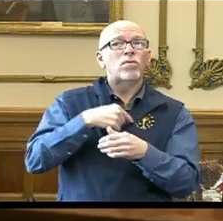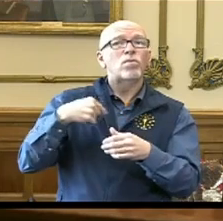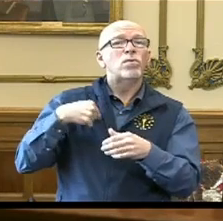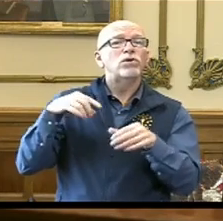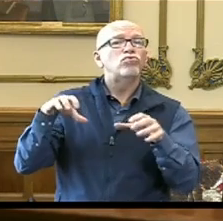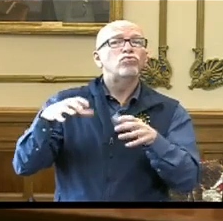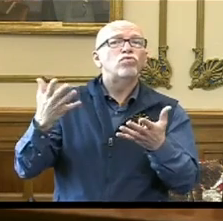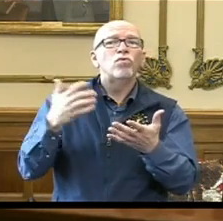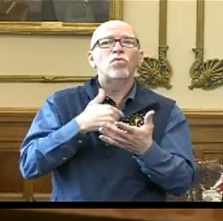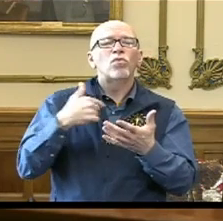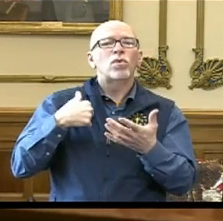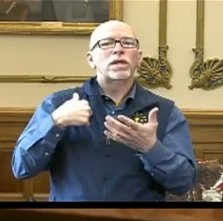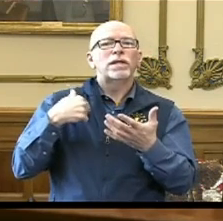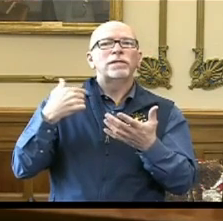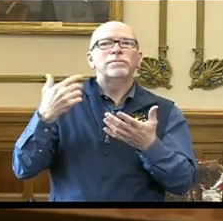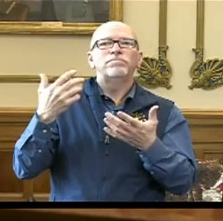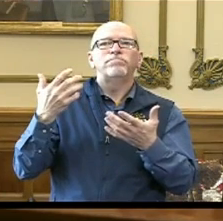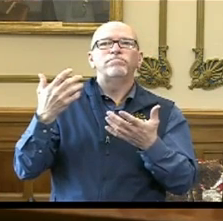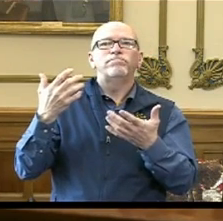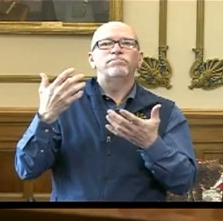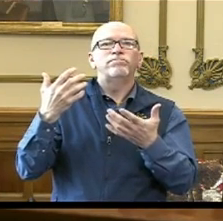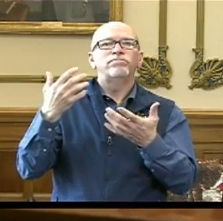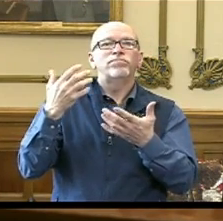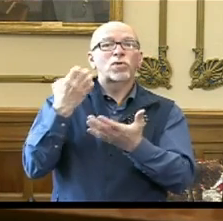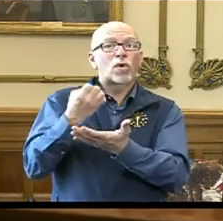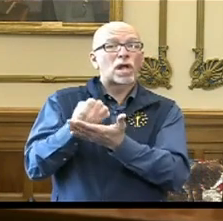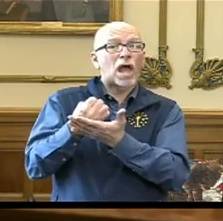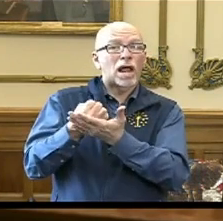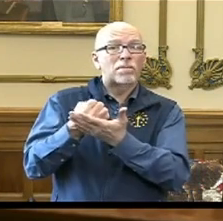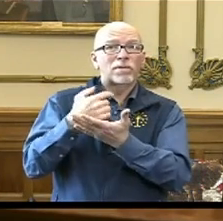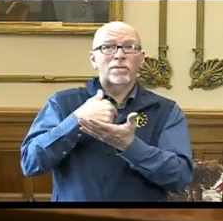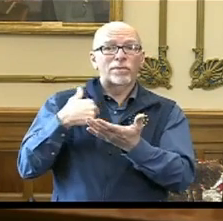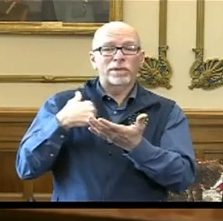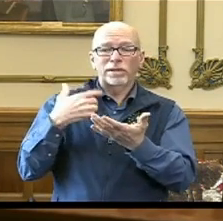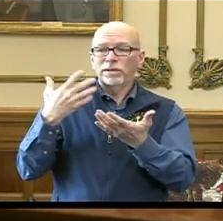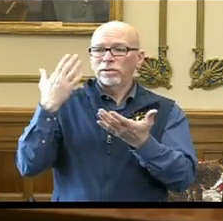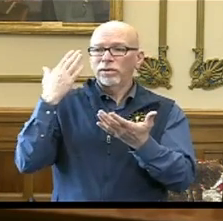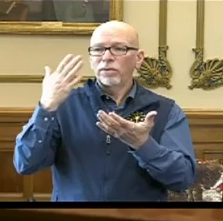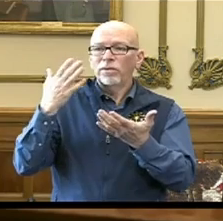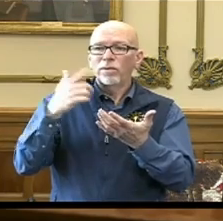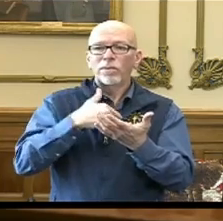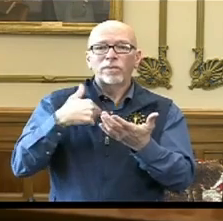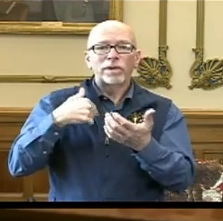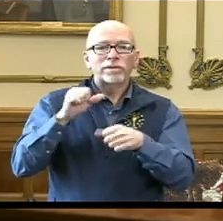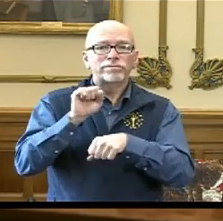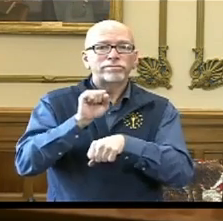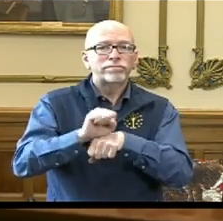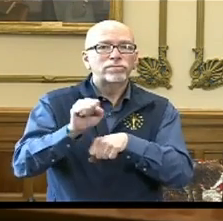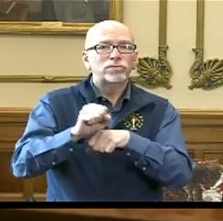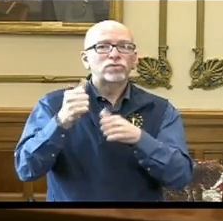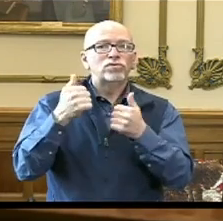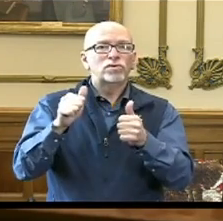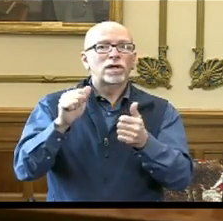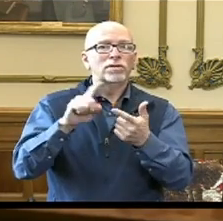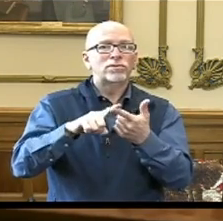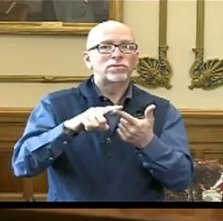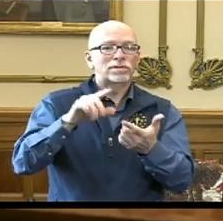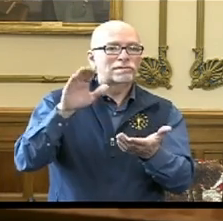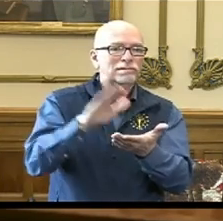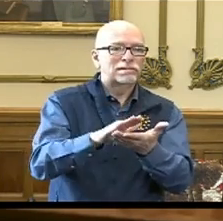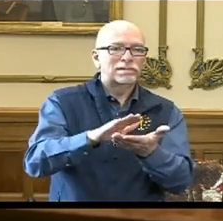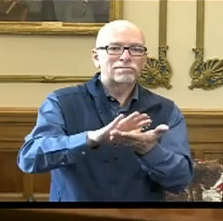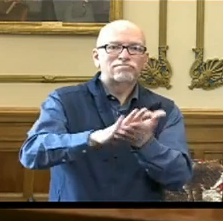kind of caused the whole issue with the economy with the warranted effort to tamp down the disease.